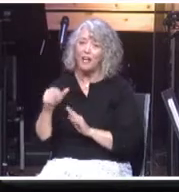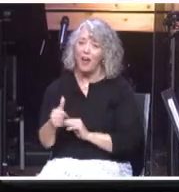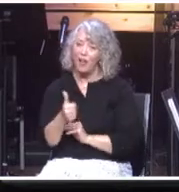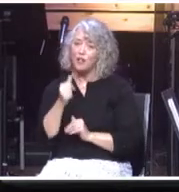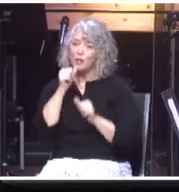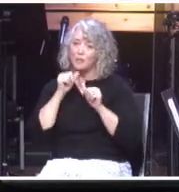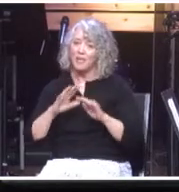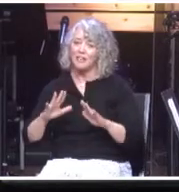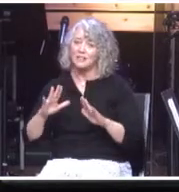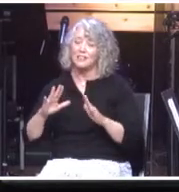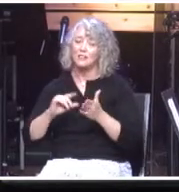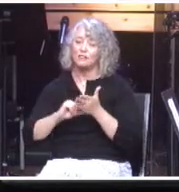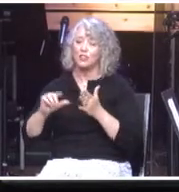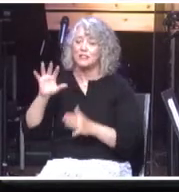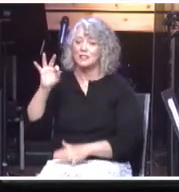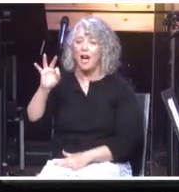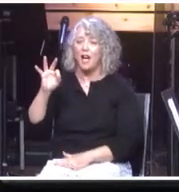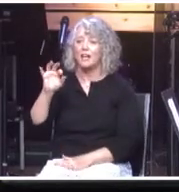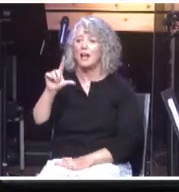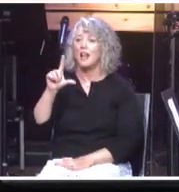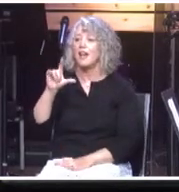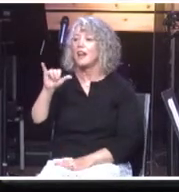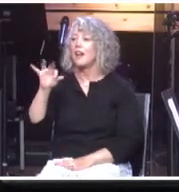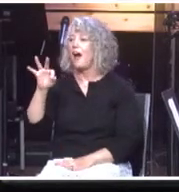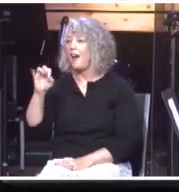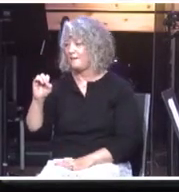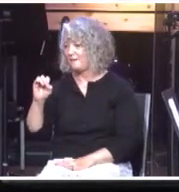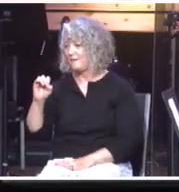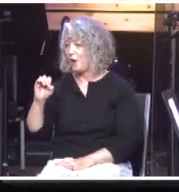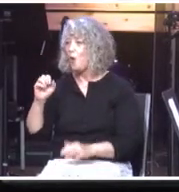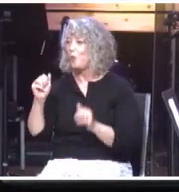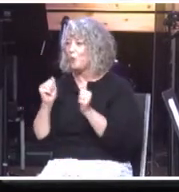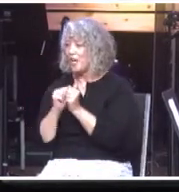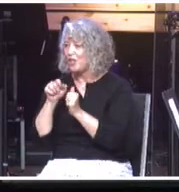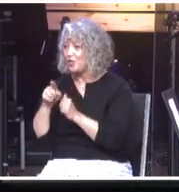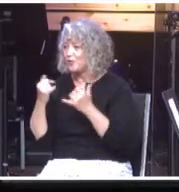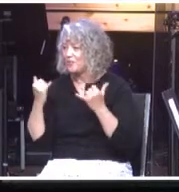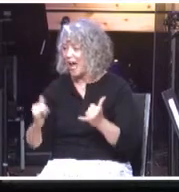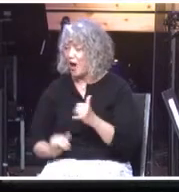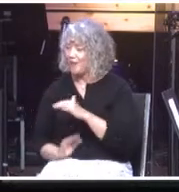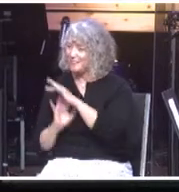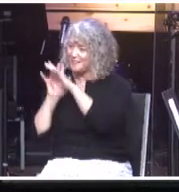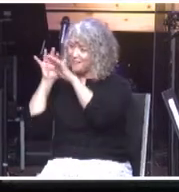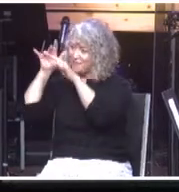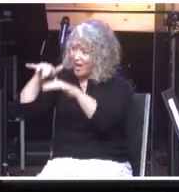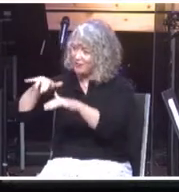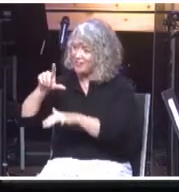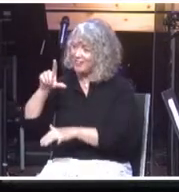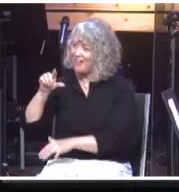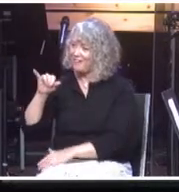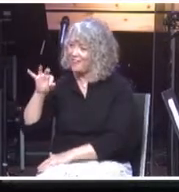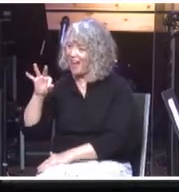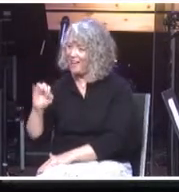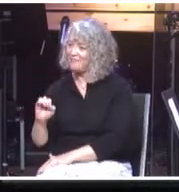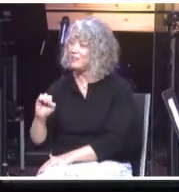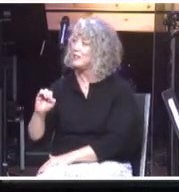9, is life. For with you is the fountain of life, in your light we see light.